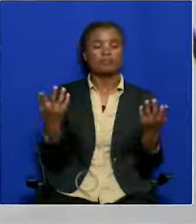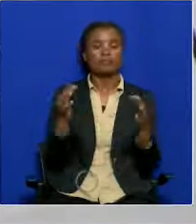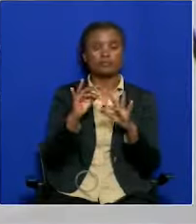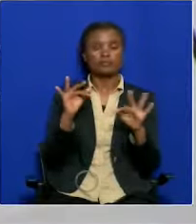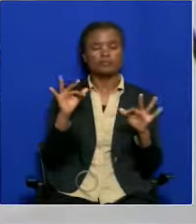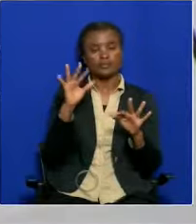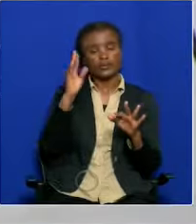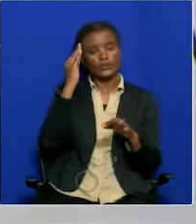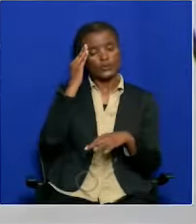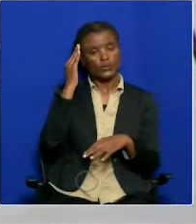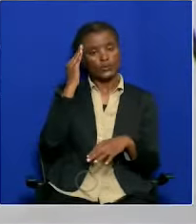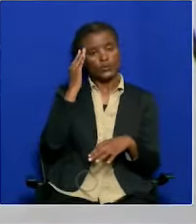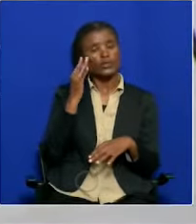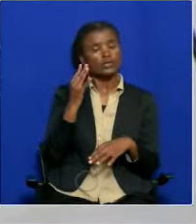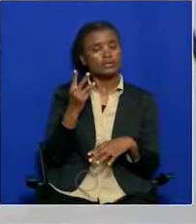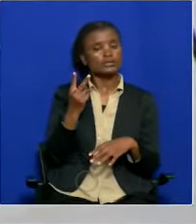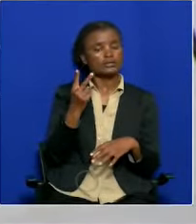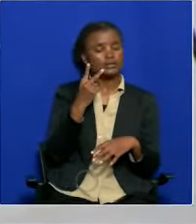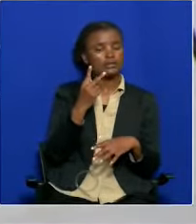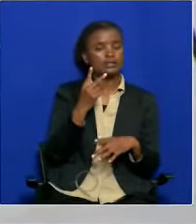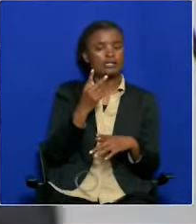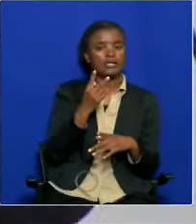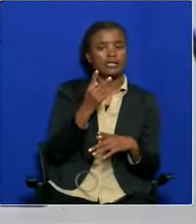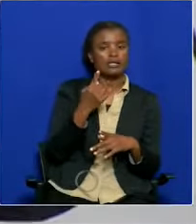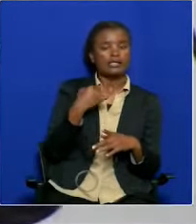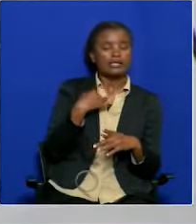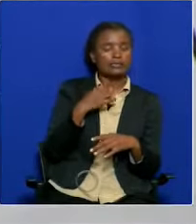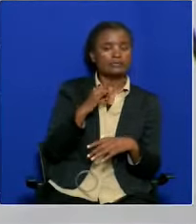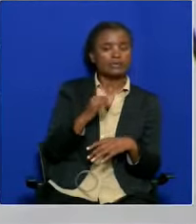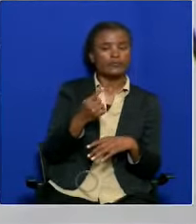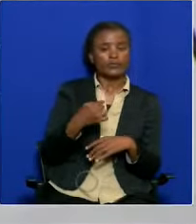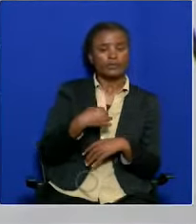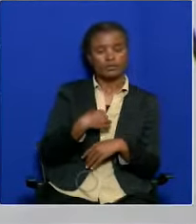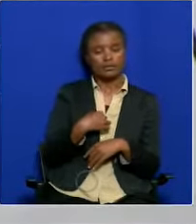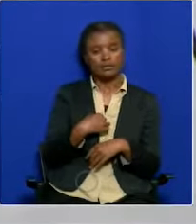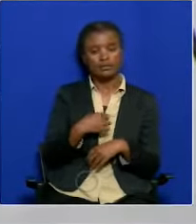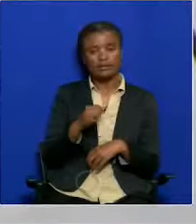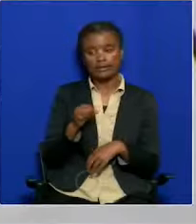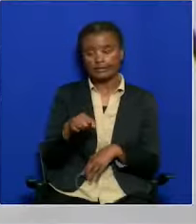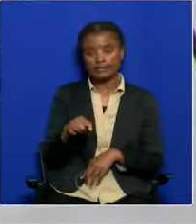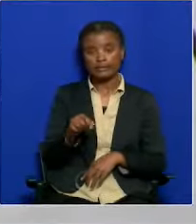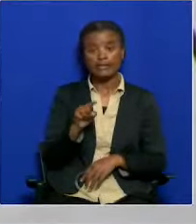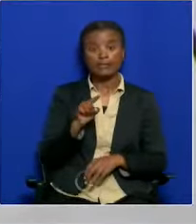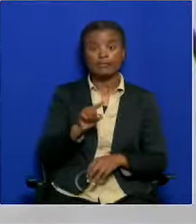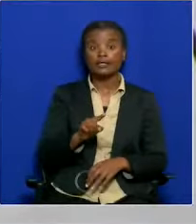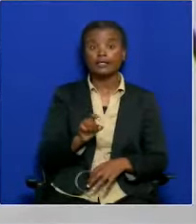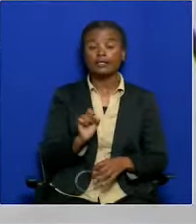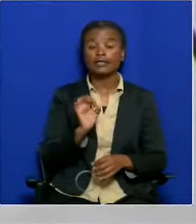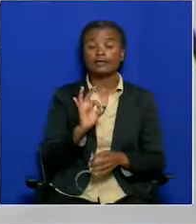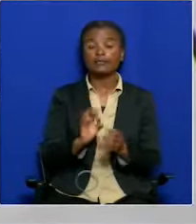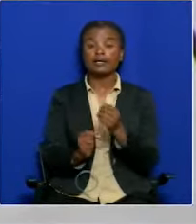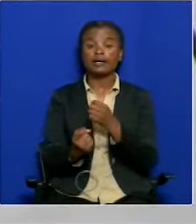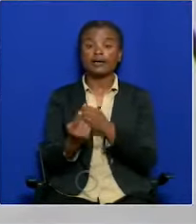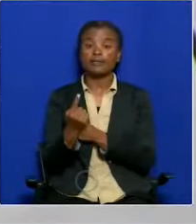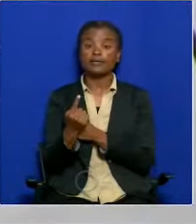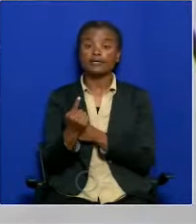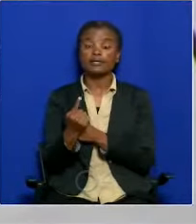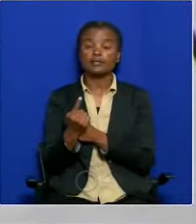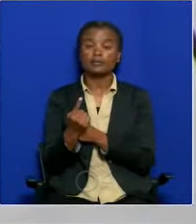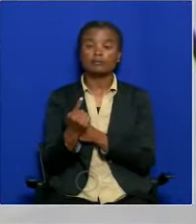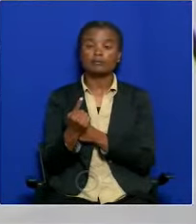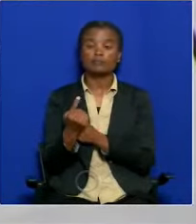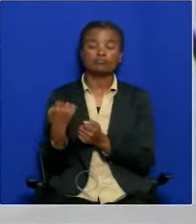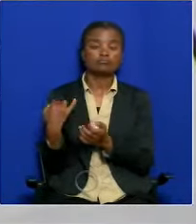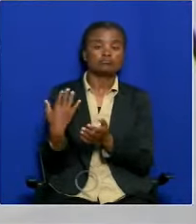yes. But if you take it how it came along and how it happened, is something